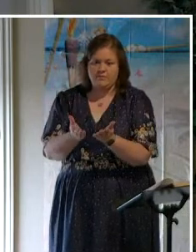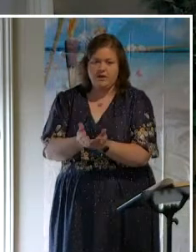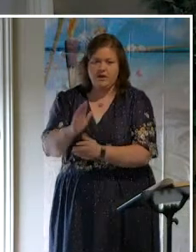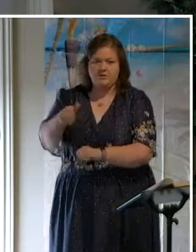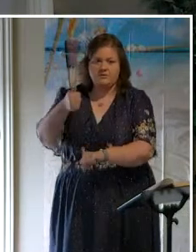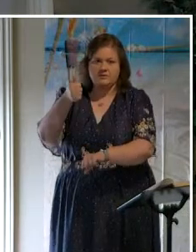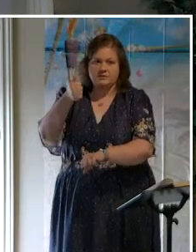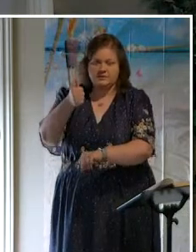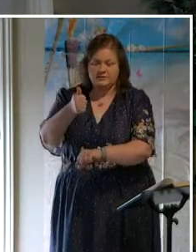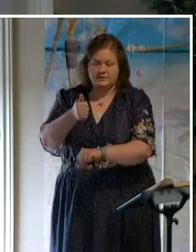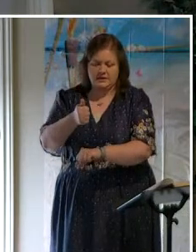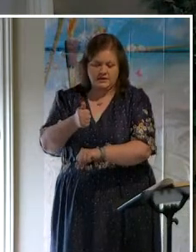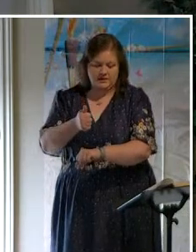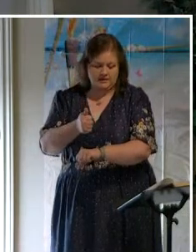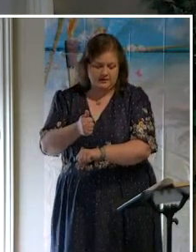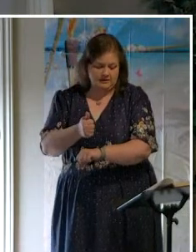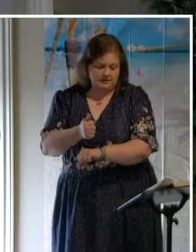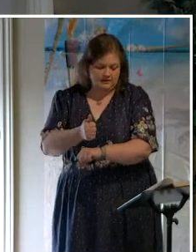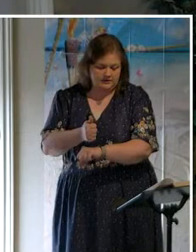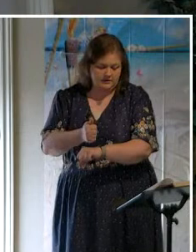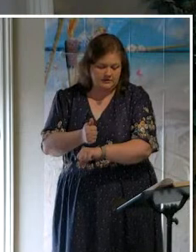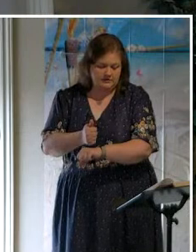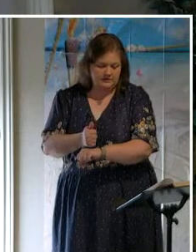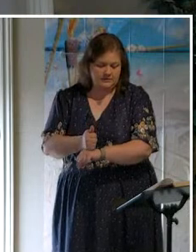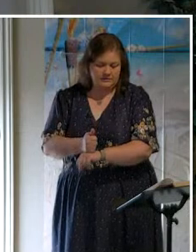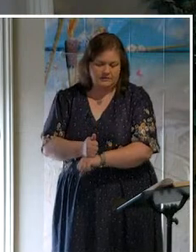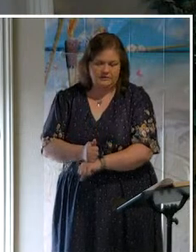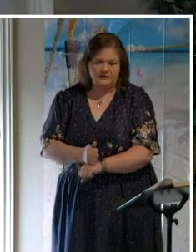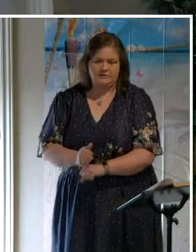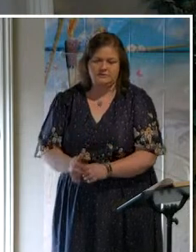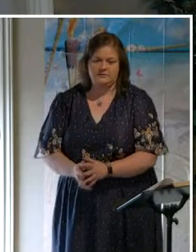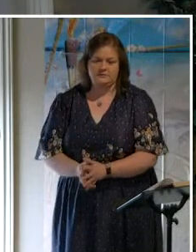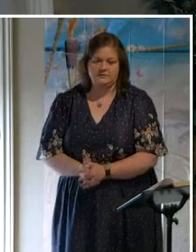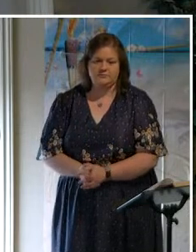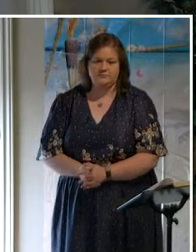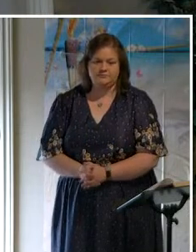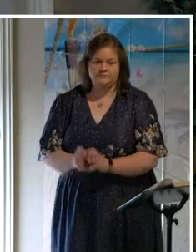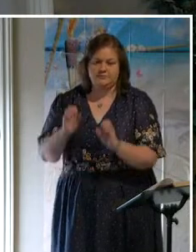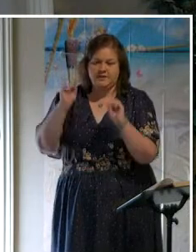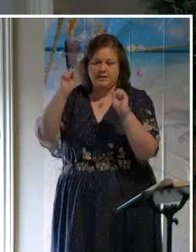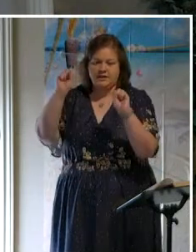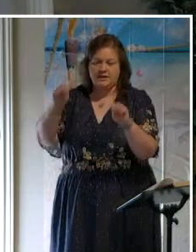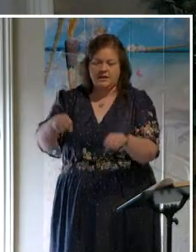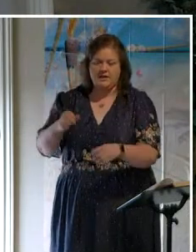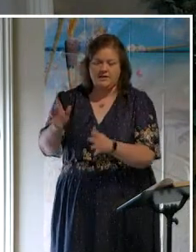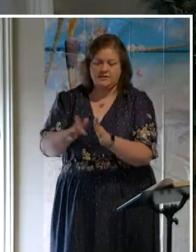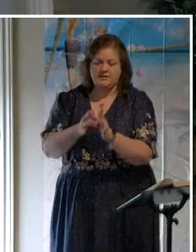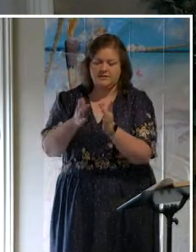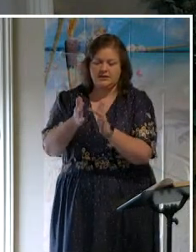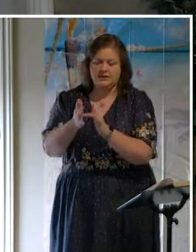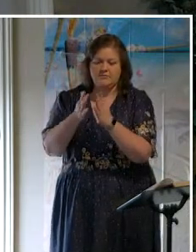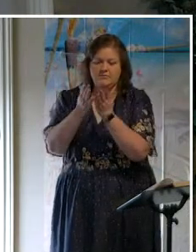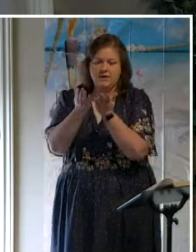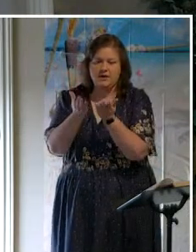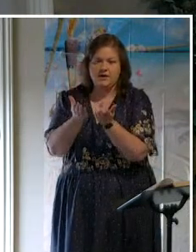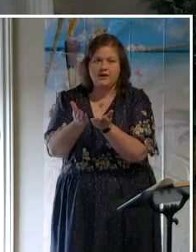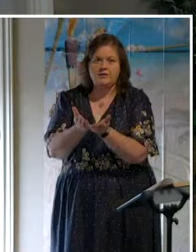Bible stands. Yes, the Bible.